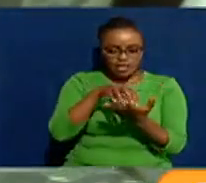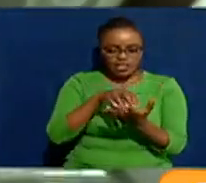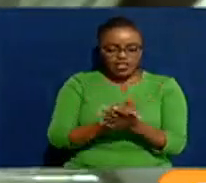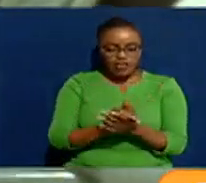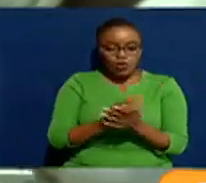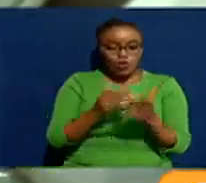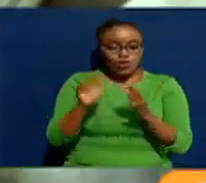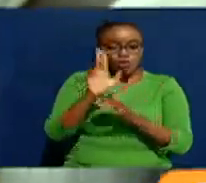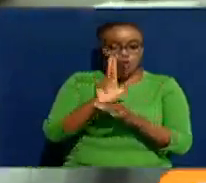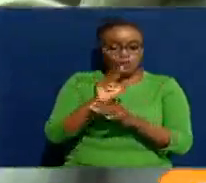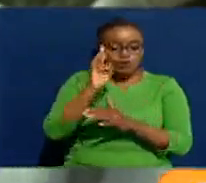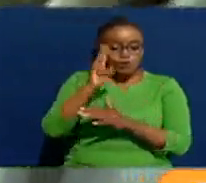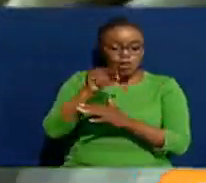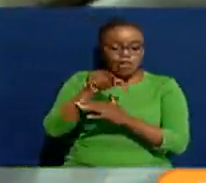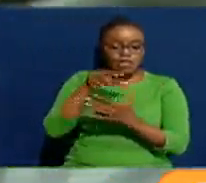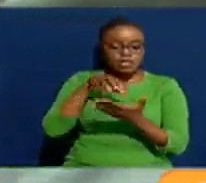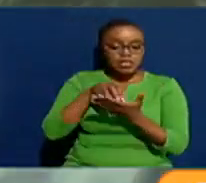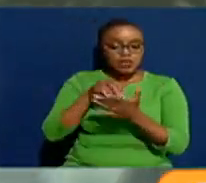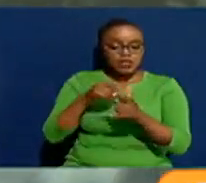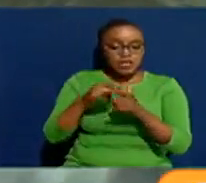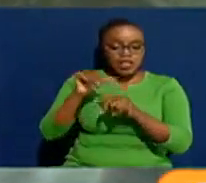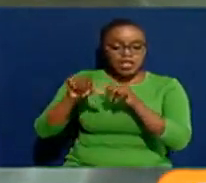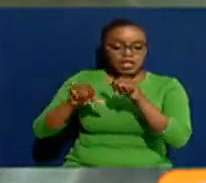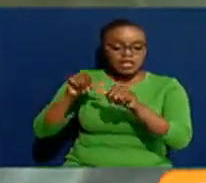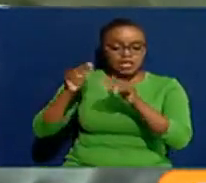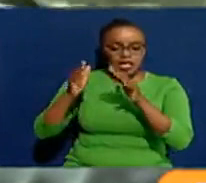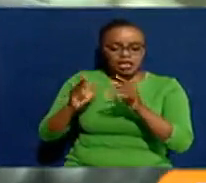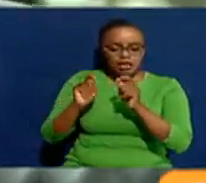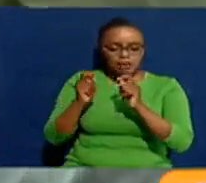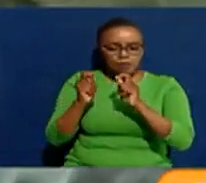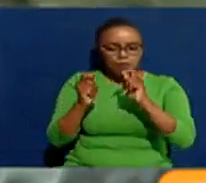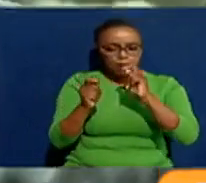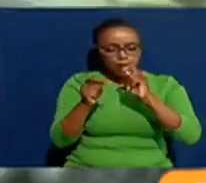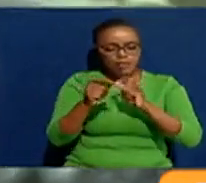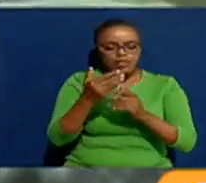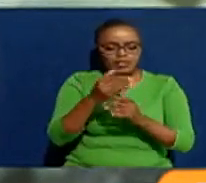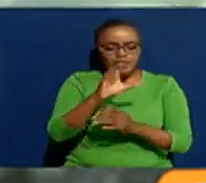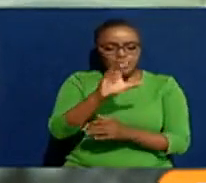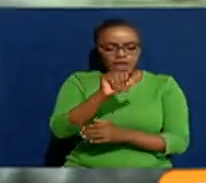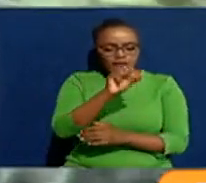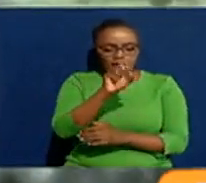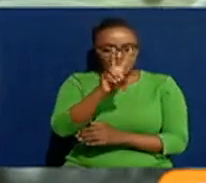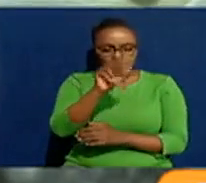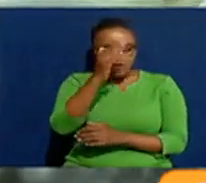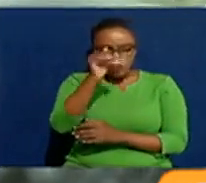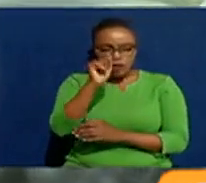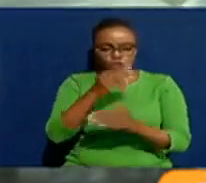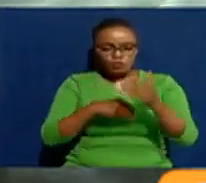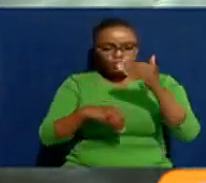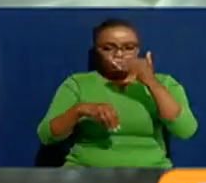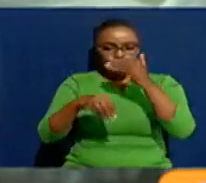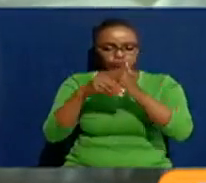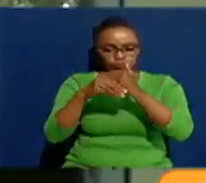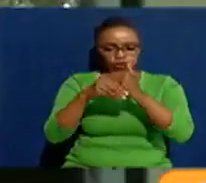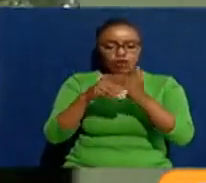using. In this scenario, scientists are modifying this sample of cassava in order to increase its